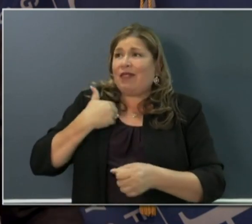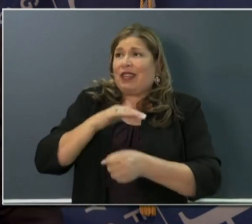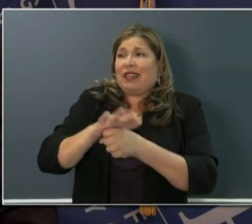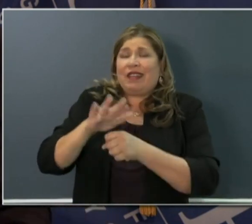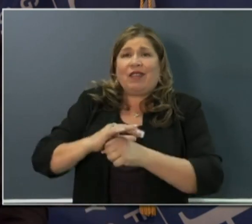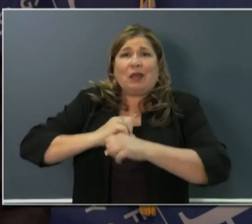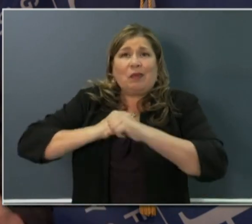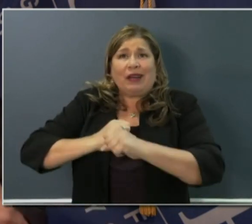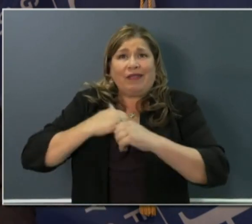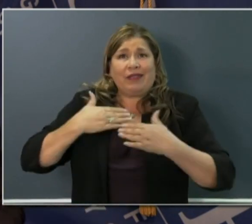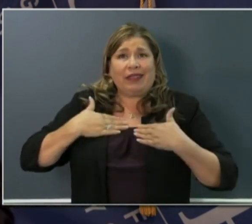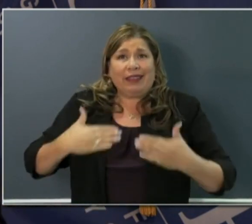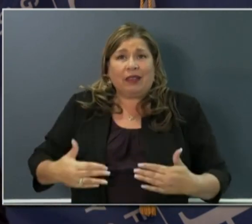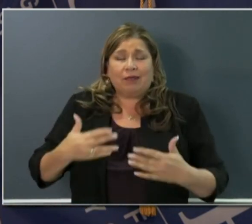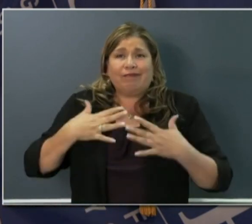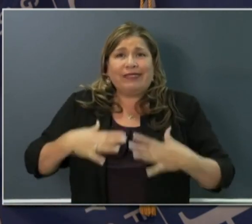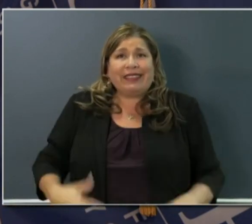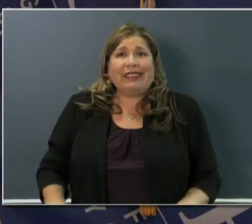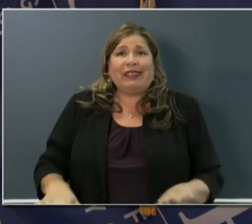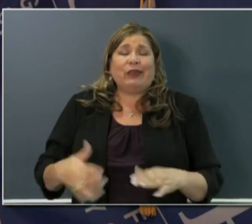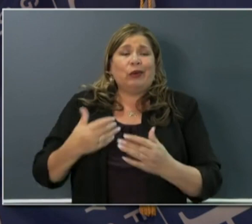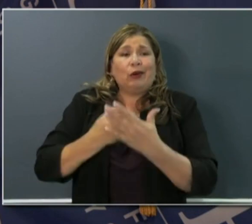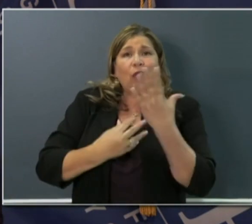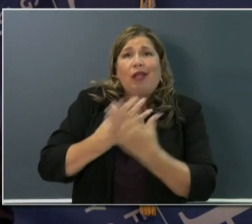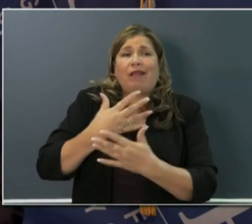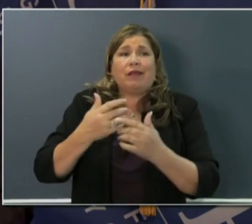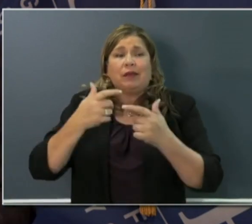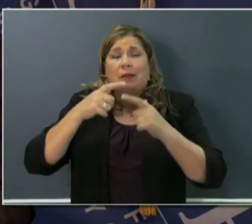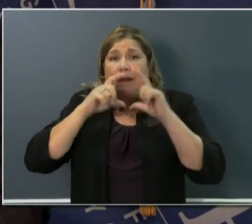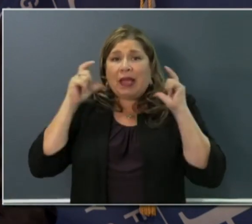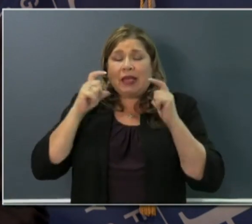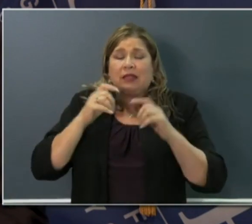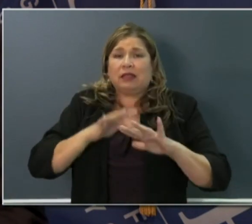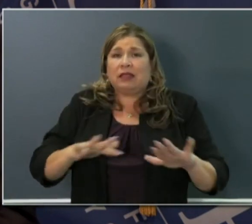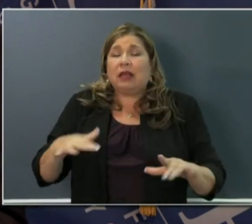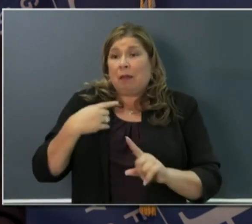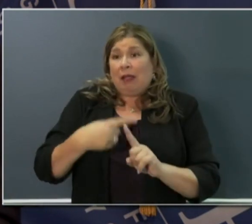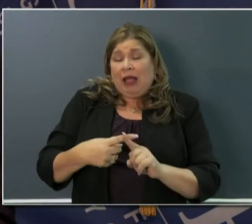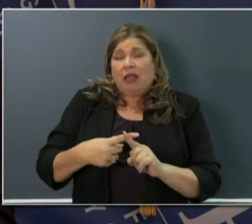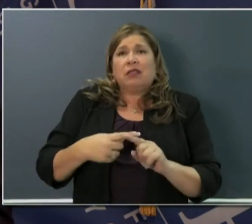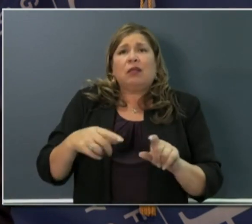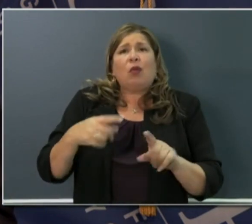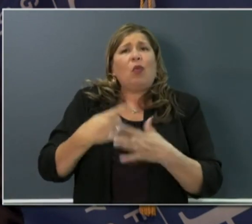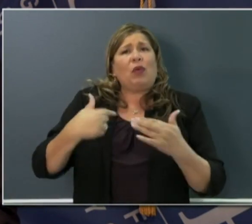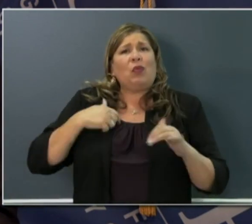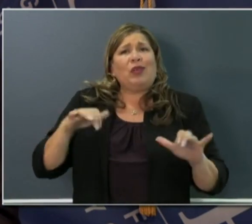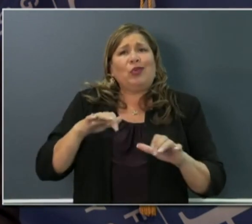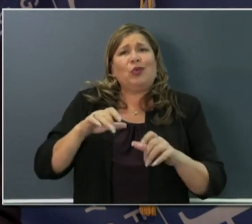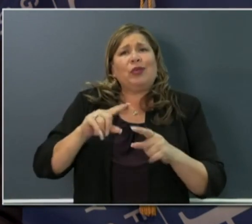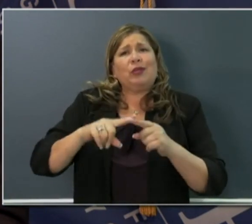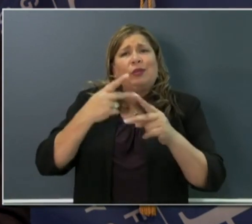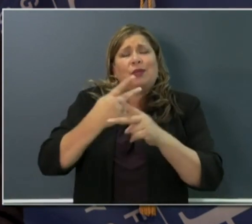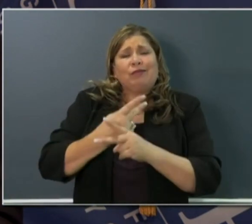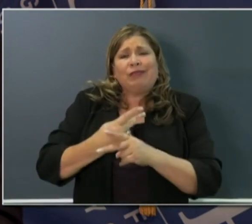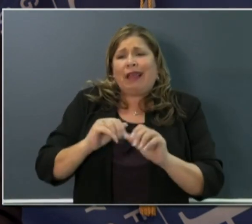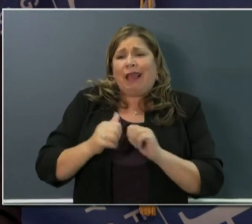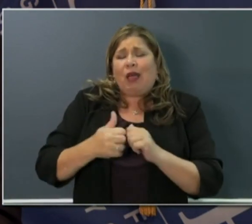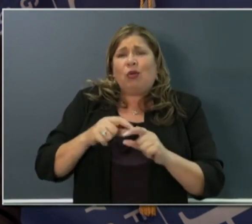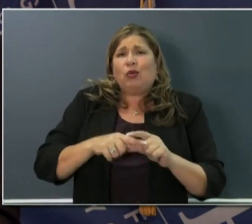as it relates to anticipating our surge capacity. I made an announcement a couple days ago that we're looking to additional